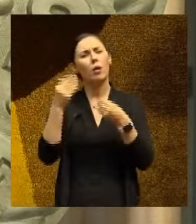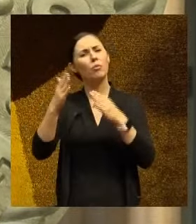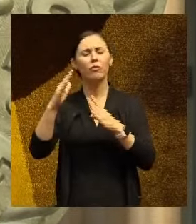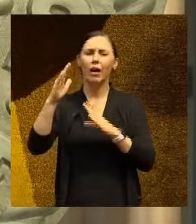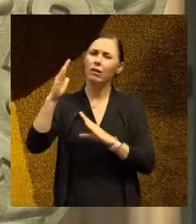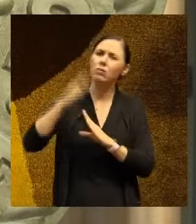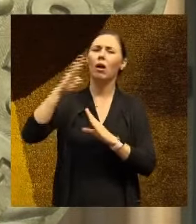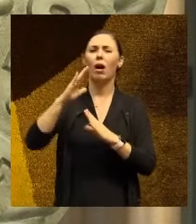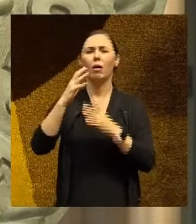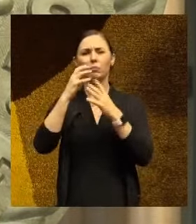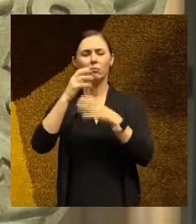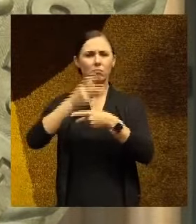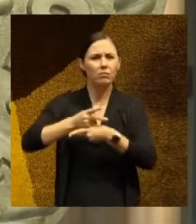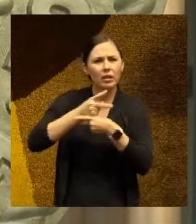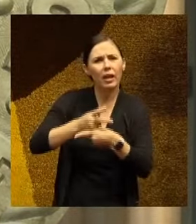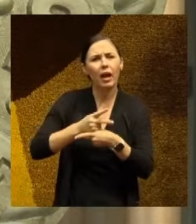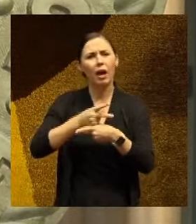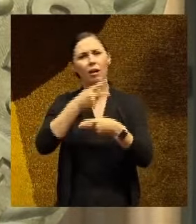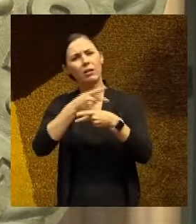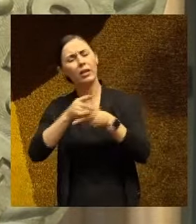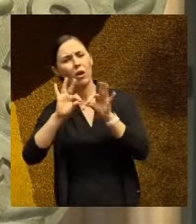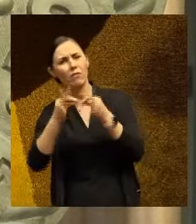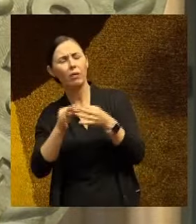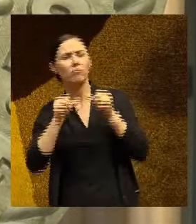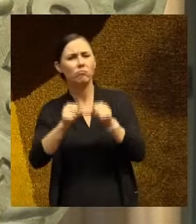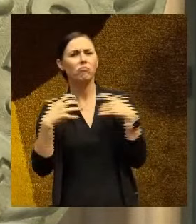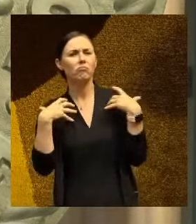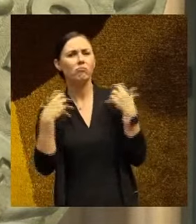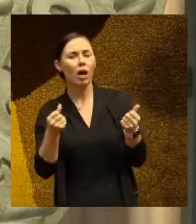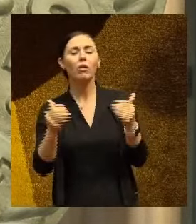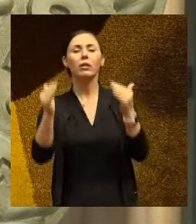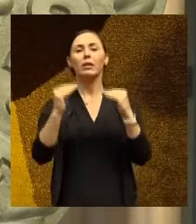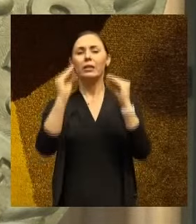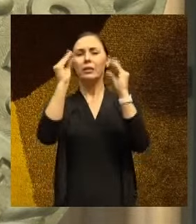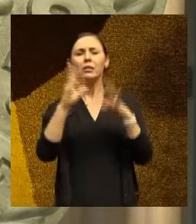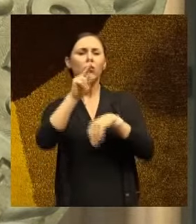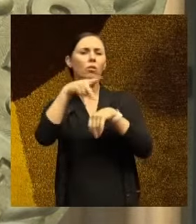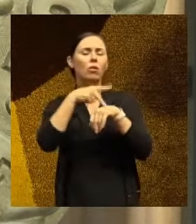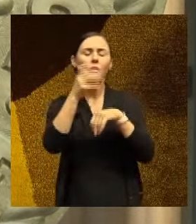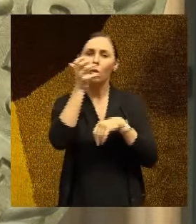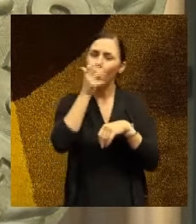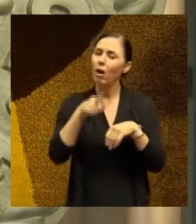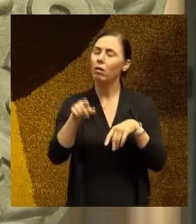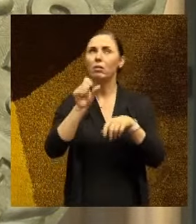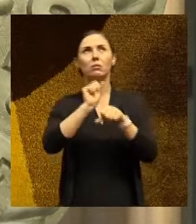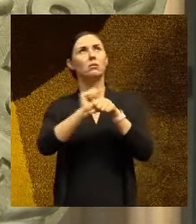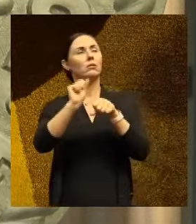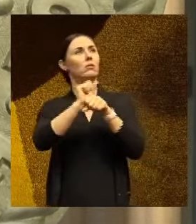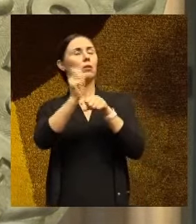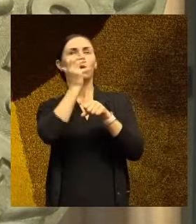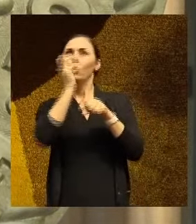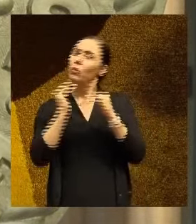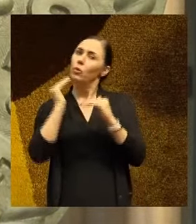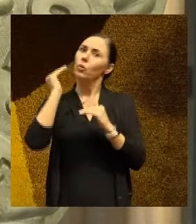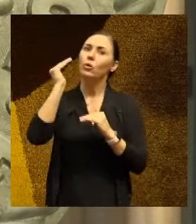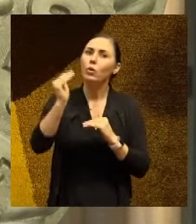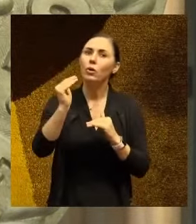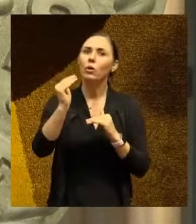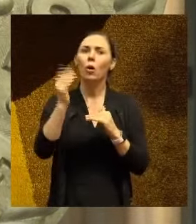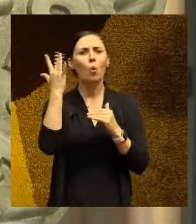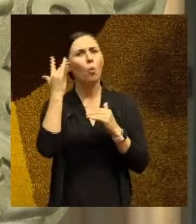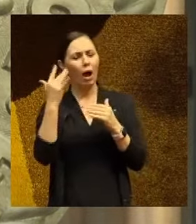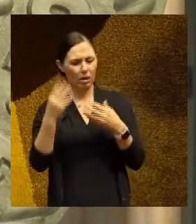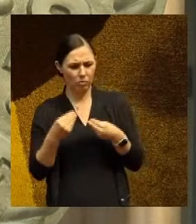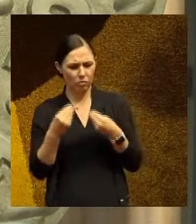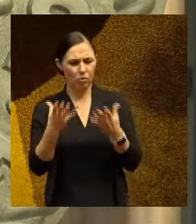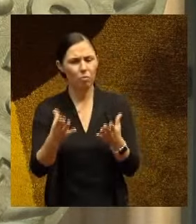families healthy. Our teachers and principals have gone above and beyond to make sure students have the